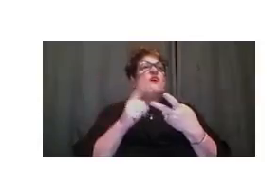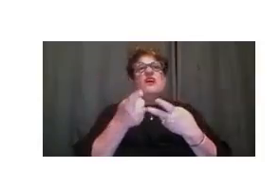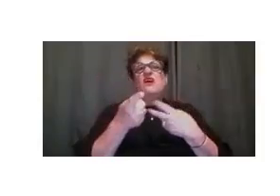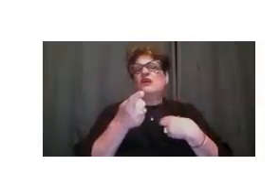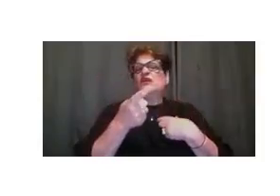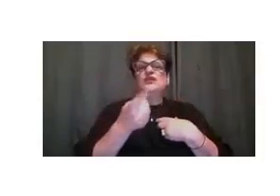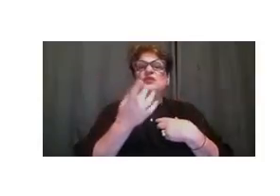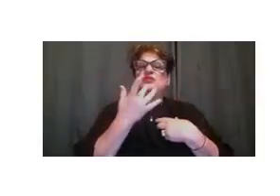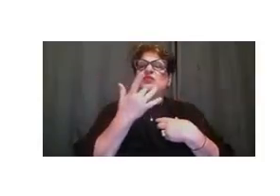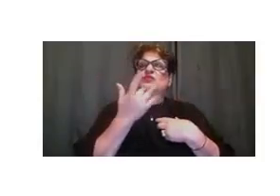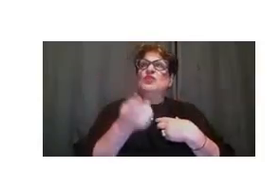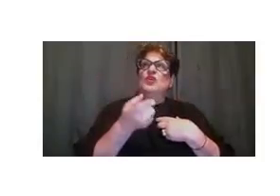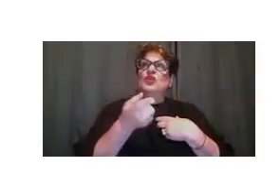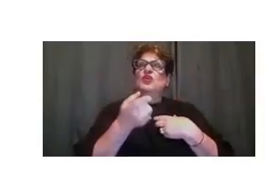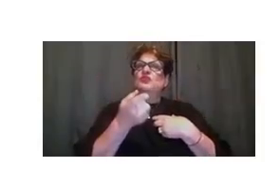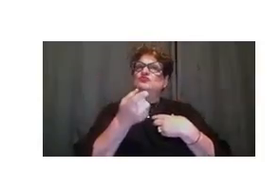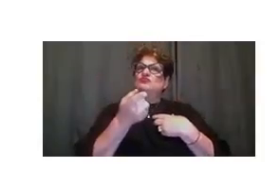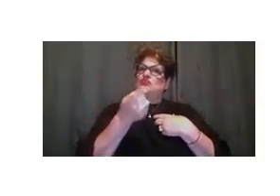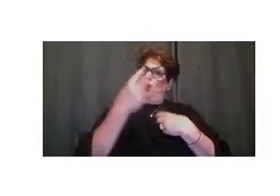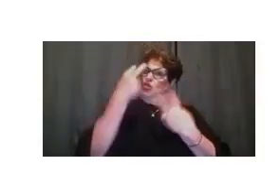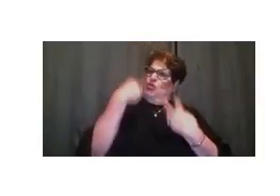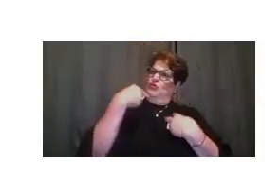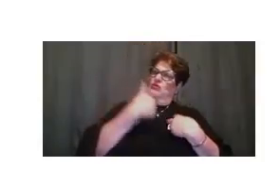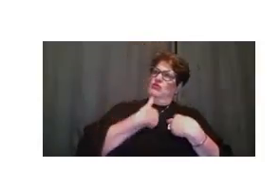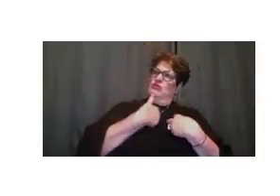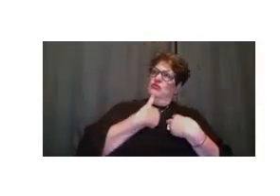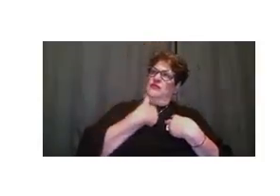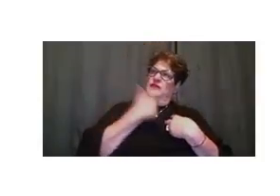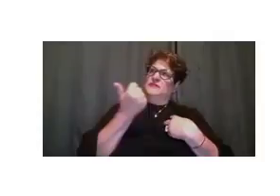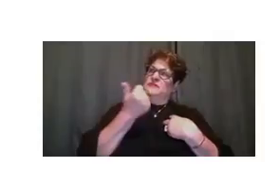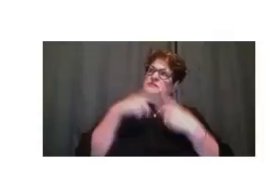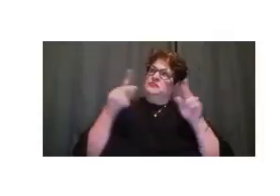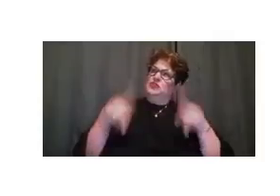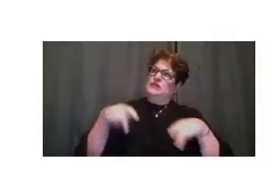be looked at as a person that has